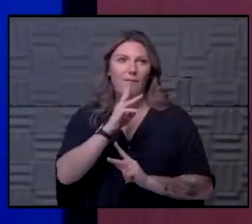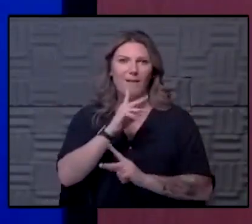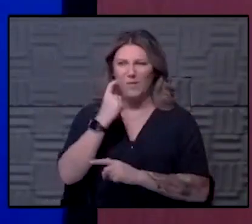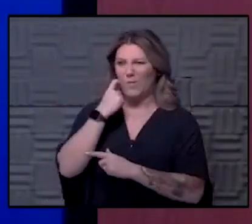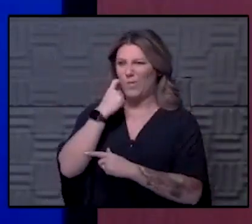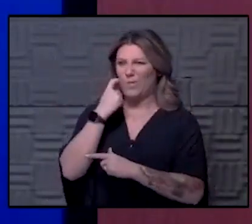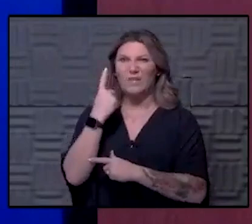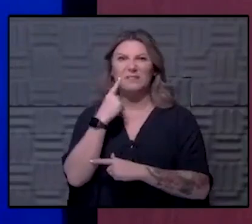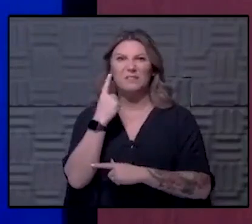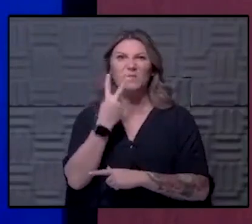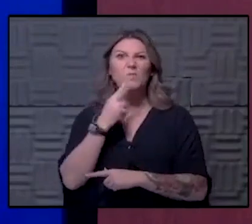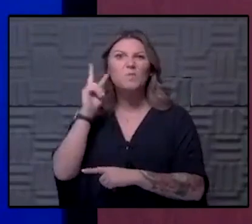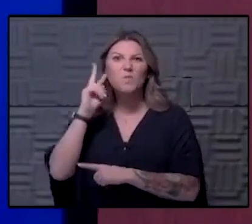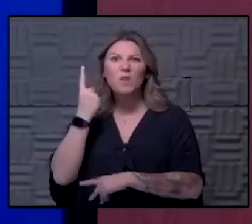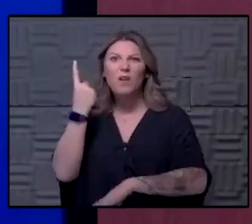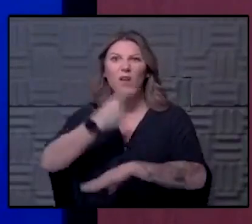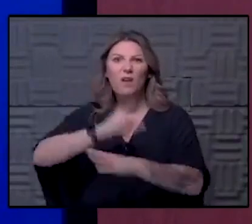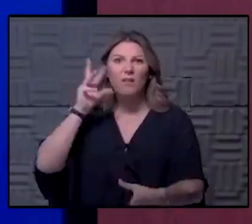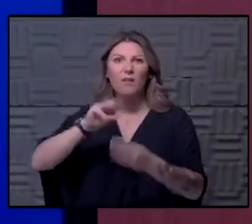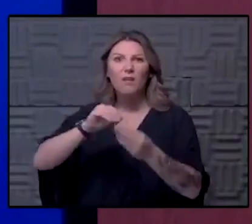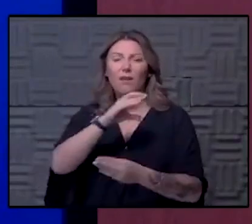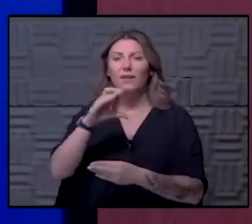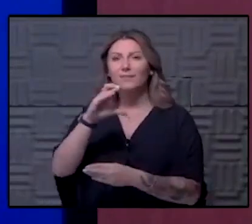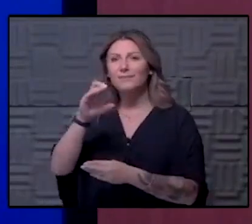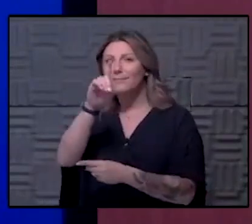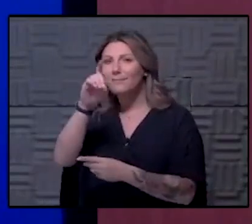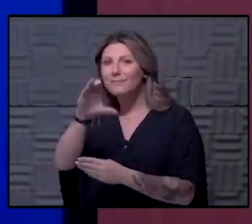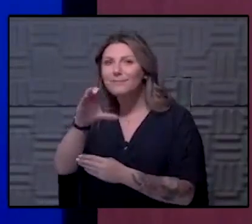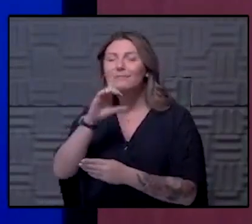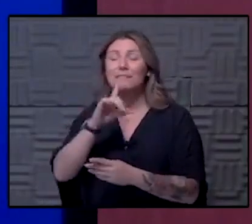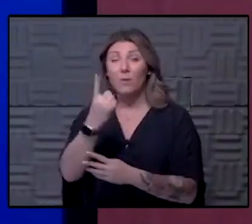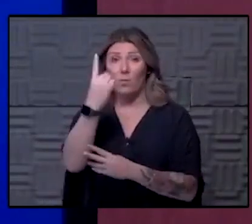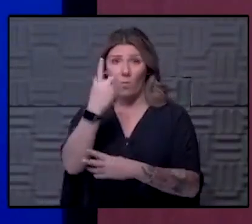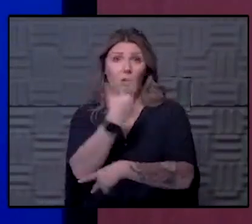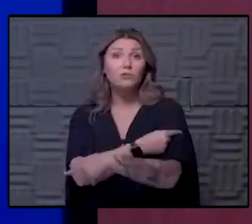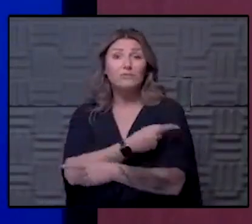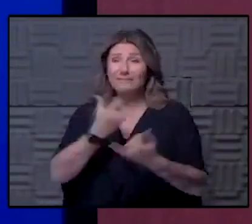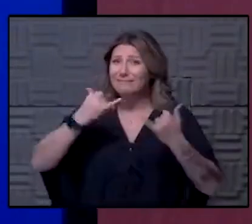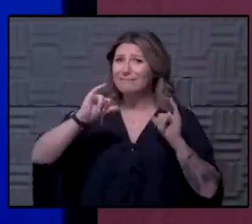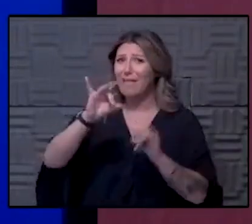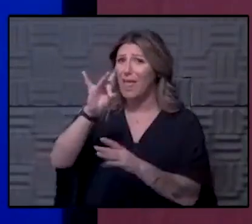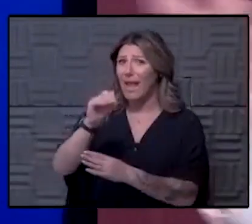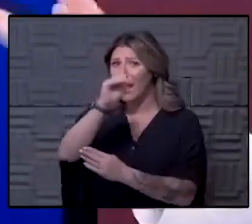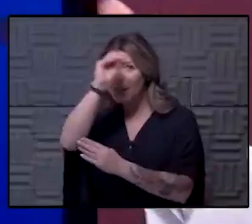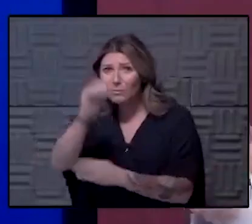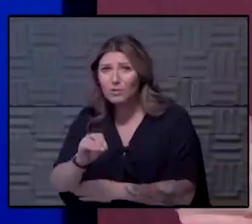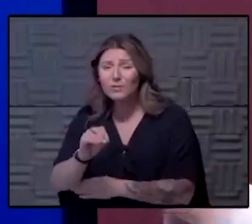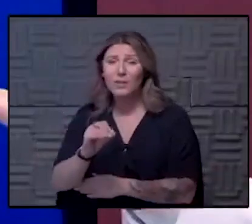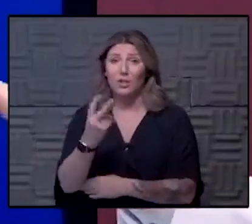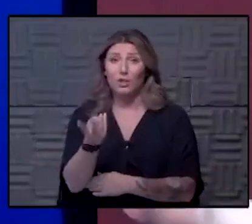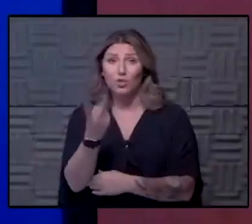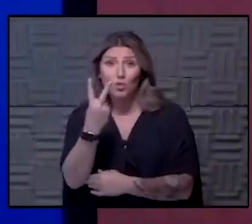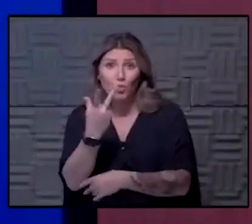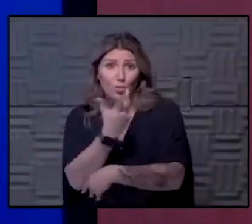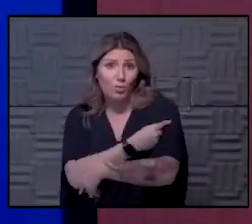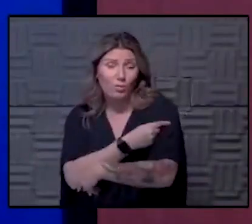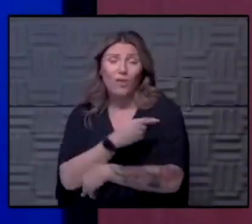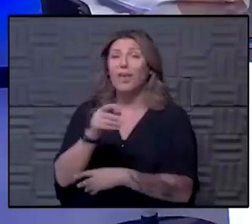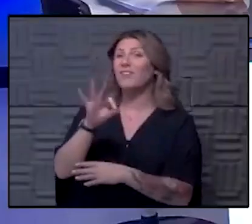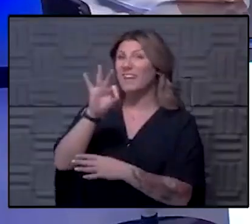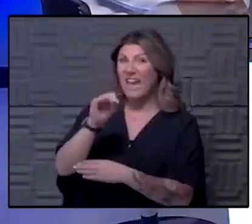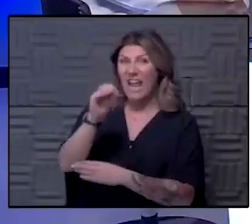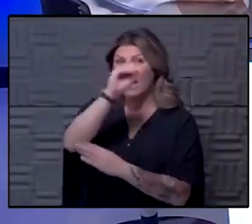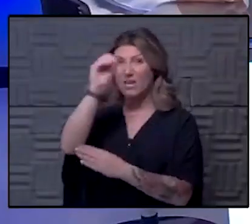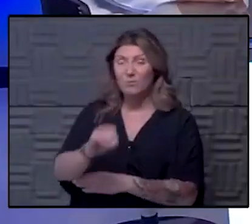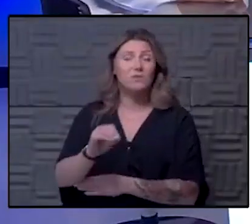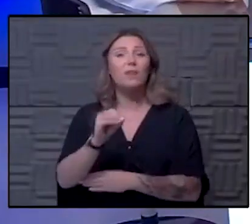48 hours with some CDC data, Hawkeye, that says 1 shot still gets you 80%, 2 shots is 90% of Pfizer and Moderna. Yeah, and I